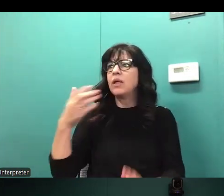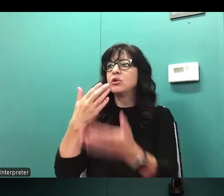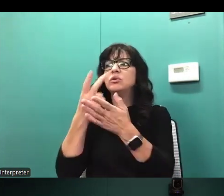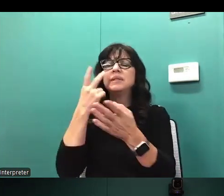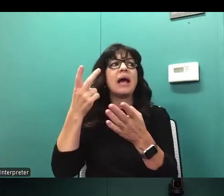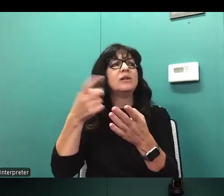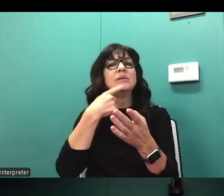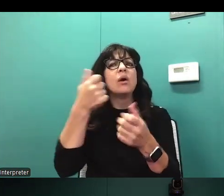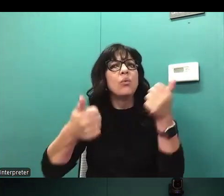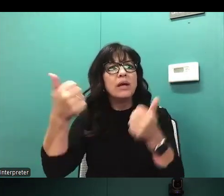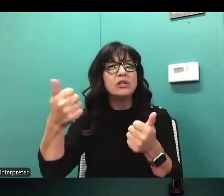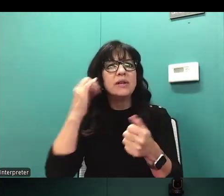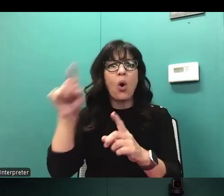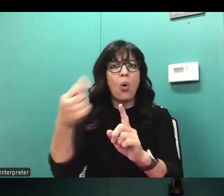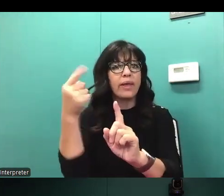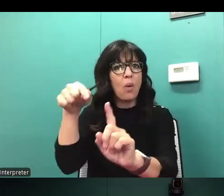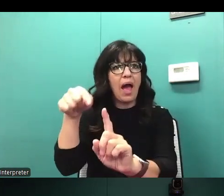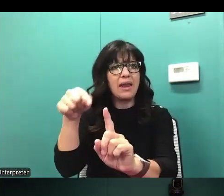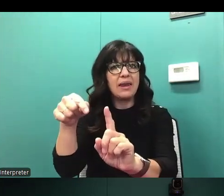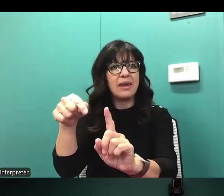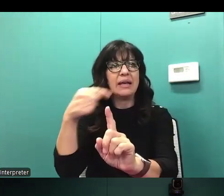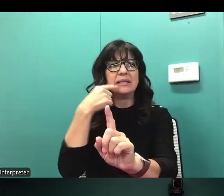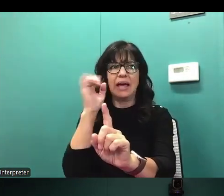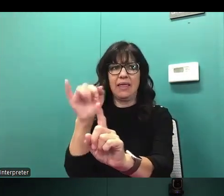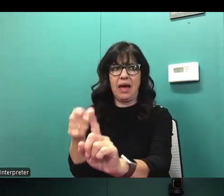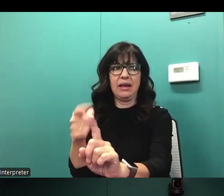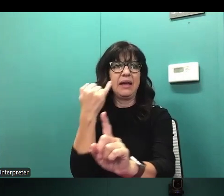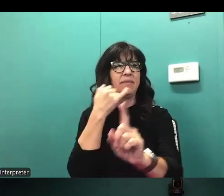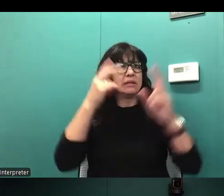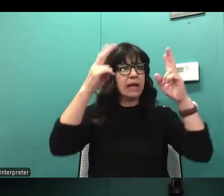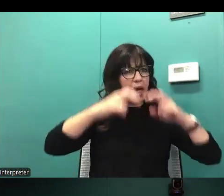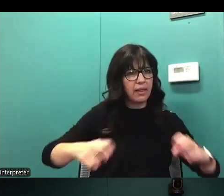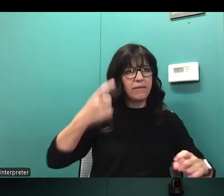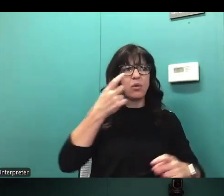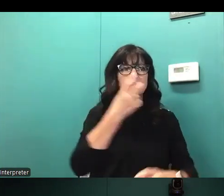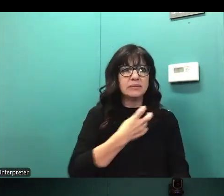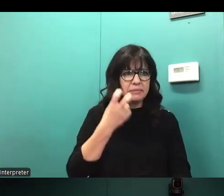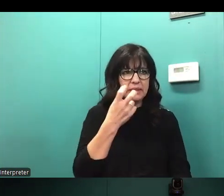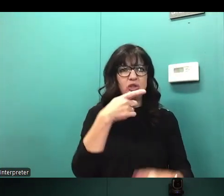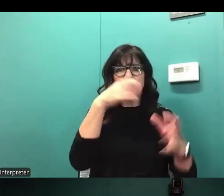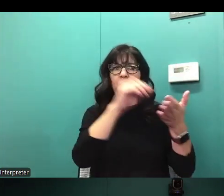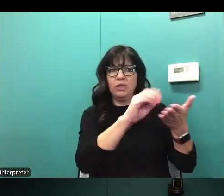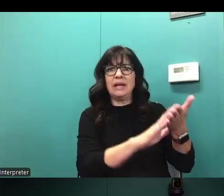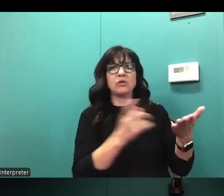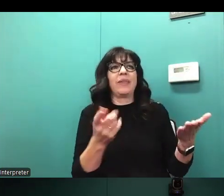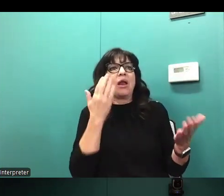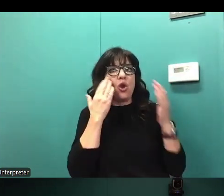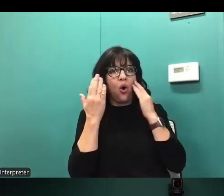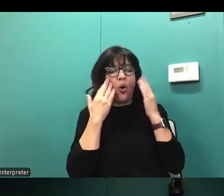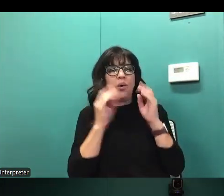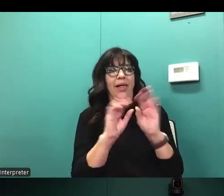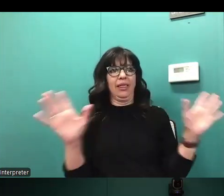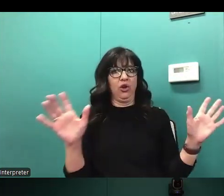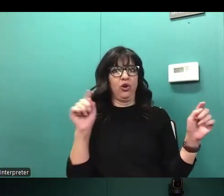it is. Yes. If it's just this, Yeah. say it's just this. If it's analyzed for the speech sound, say that. Sure. So just be really clear on